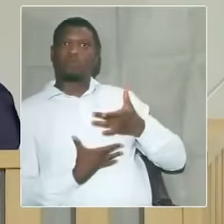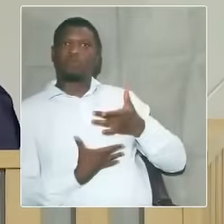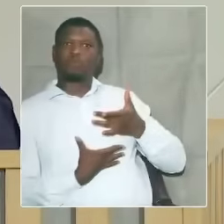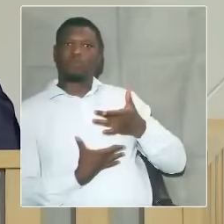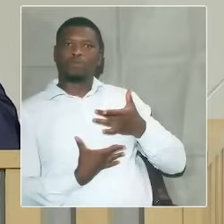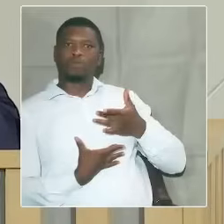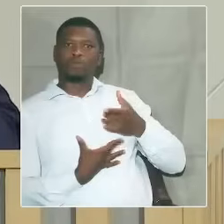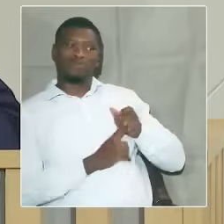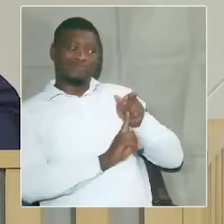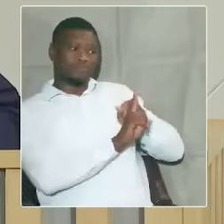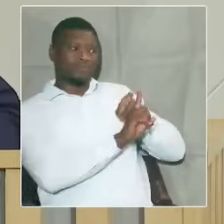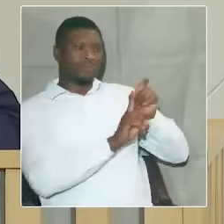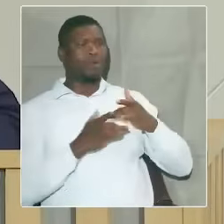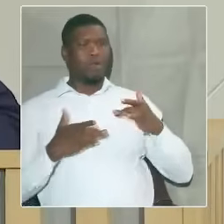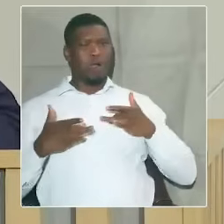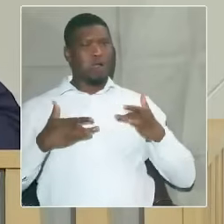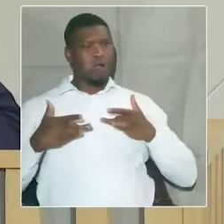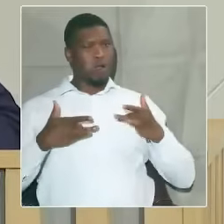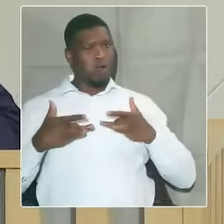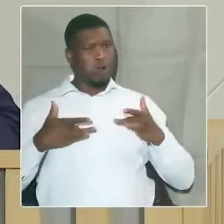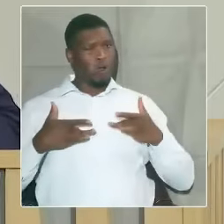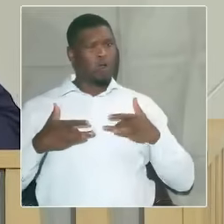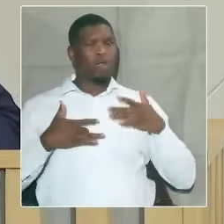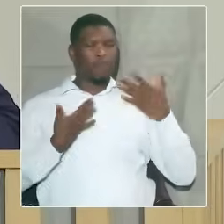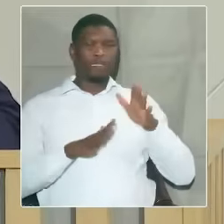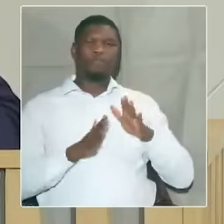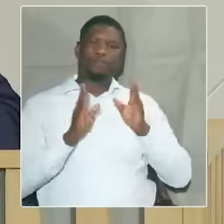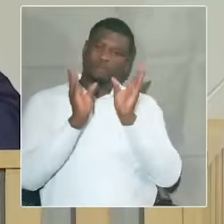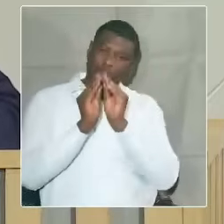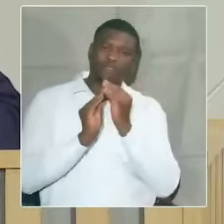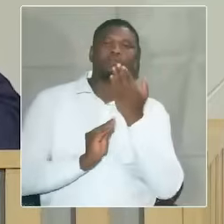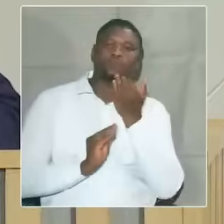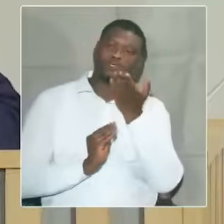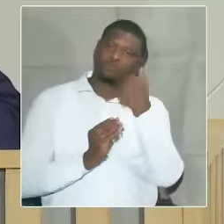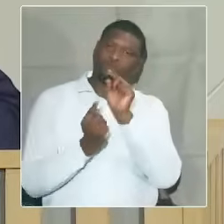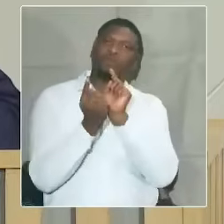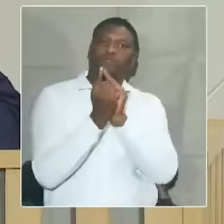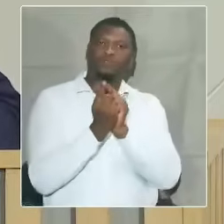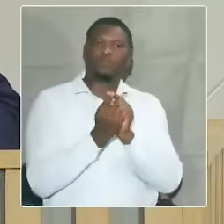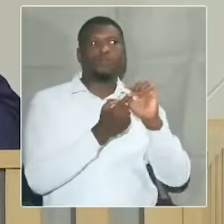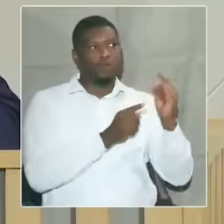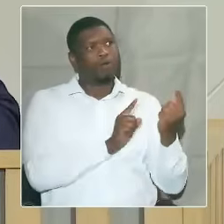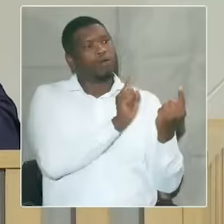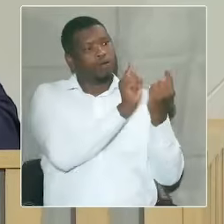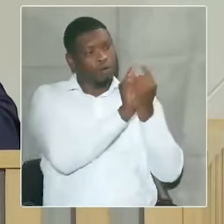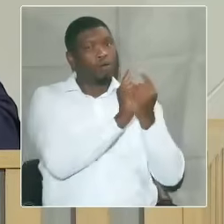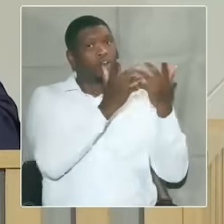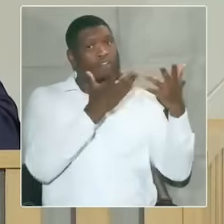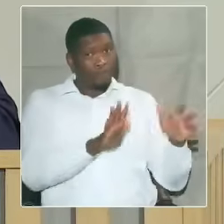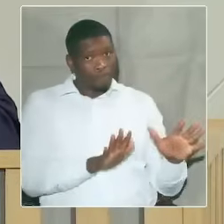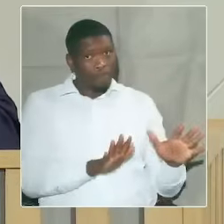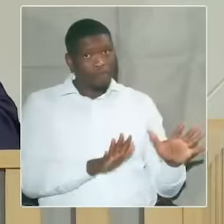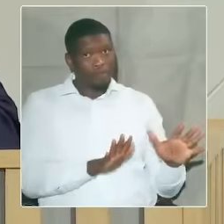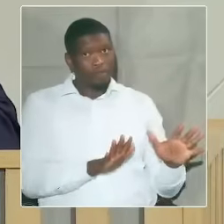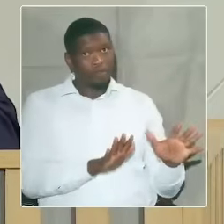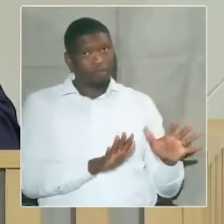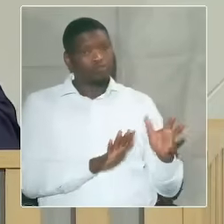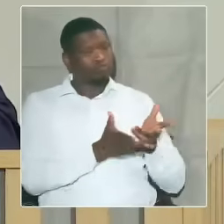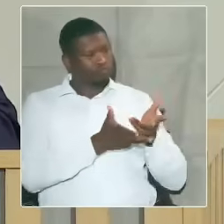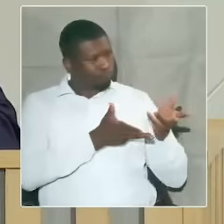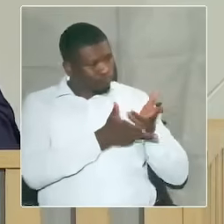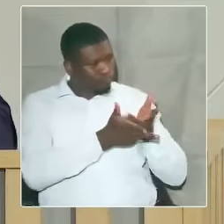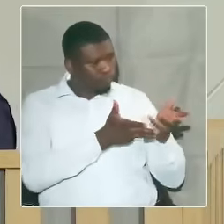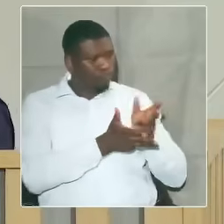originate from a referral from me, in particular, a concerned party, that requested a meeting with me, and